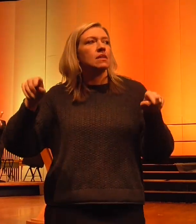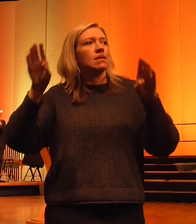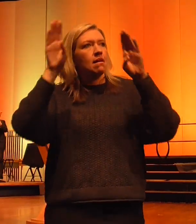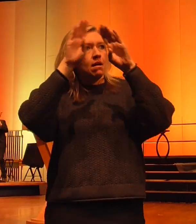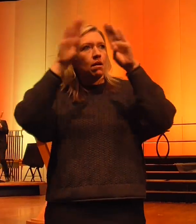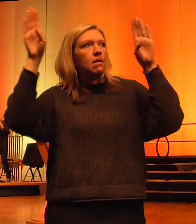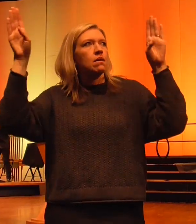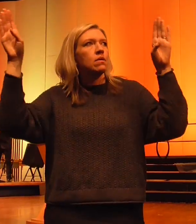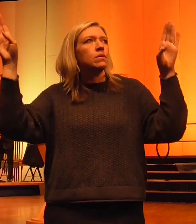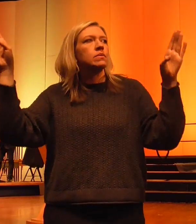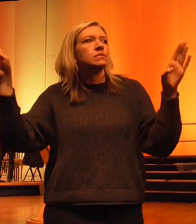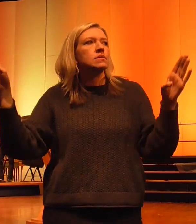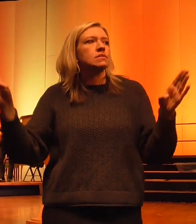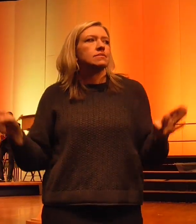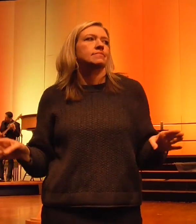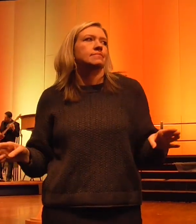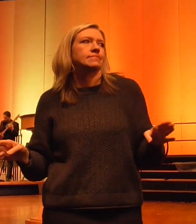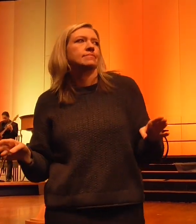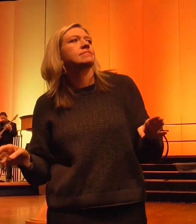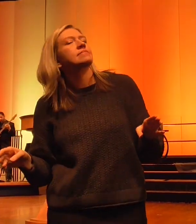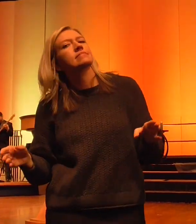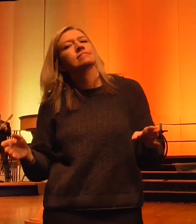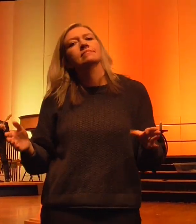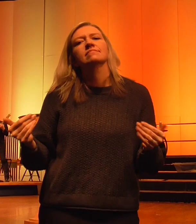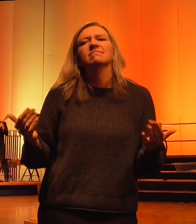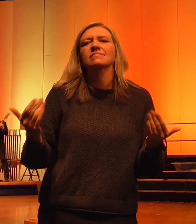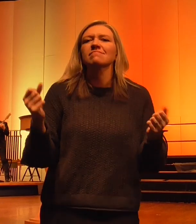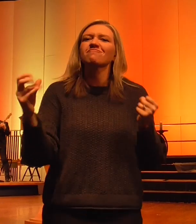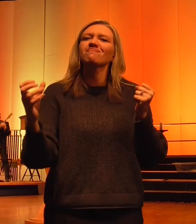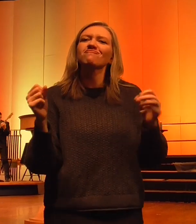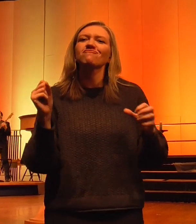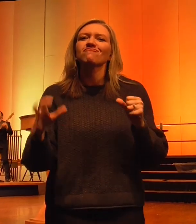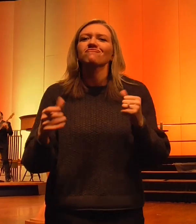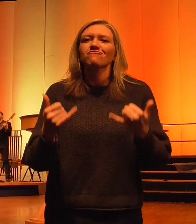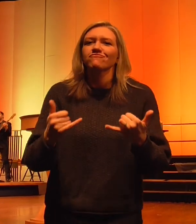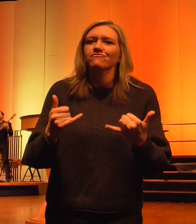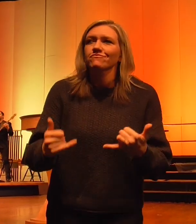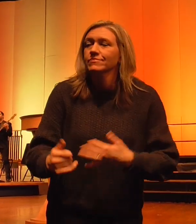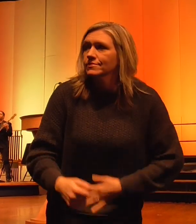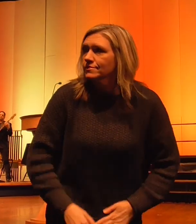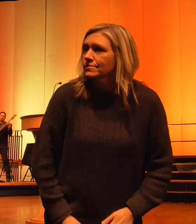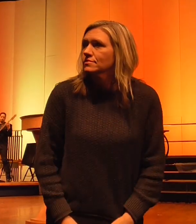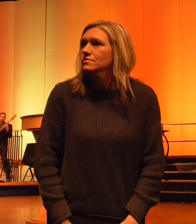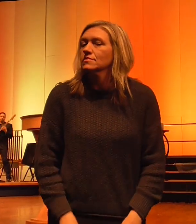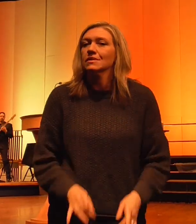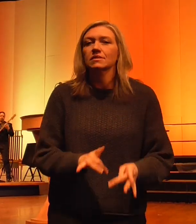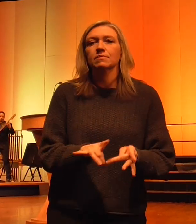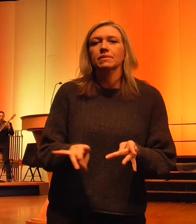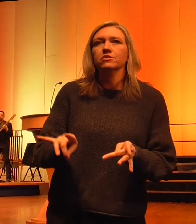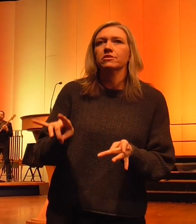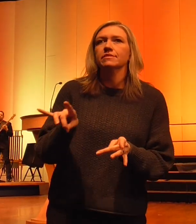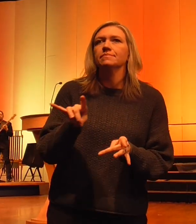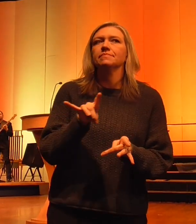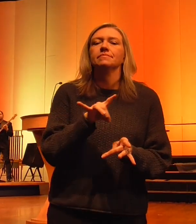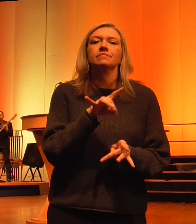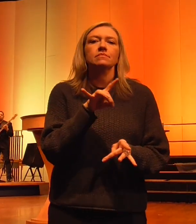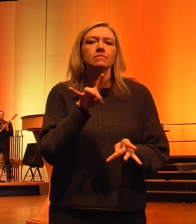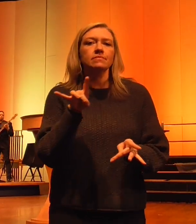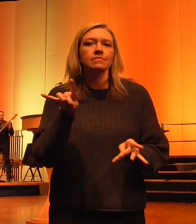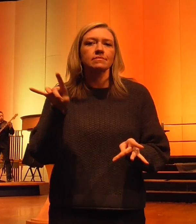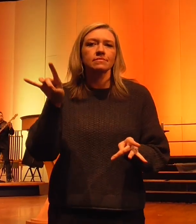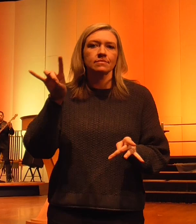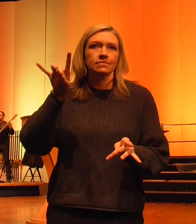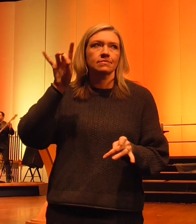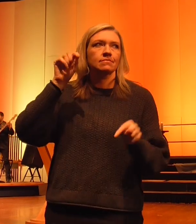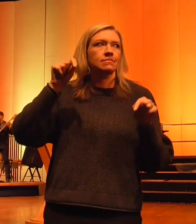the house. Come on and sing it right out loud now. Spirit in